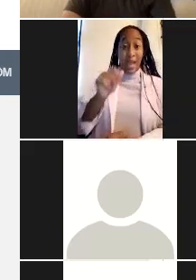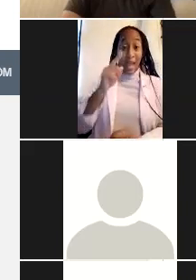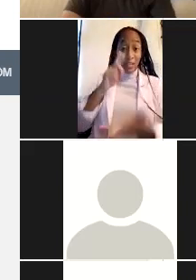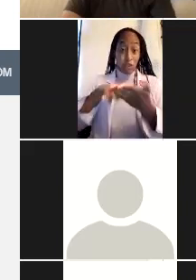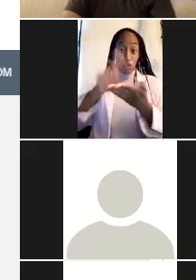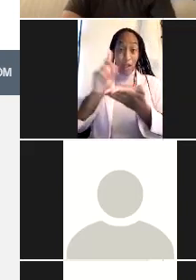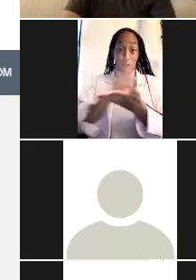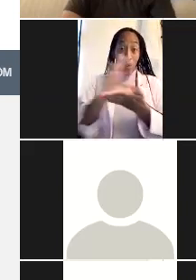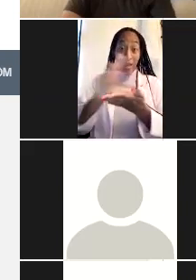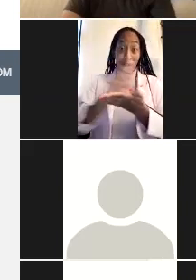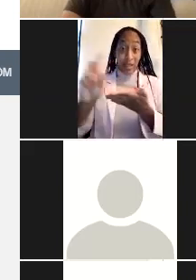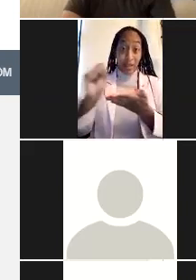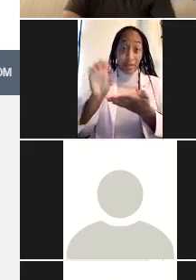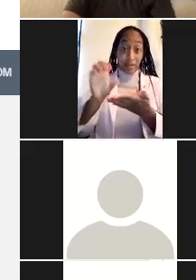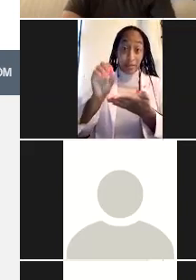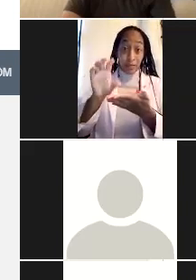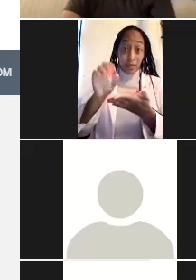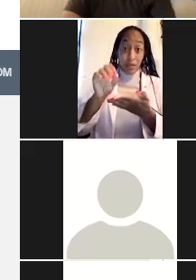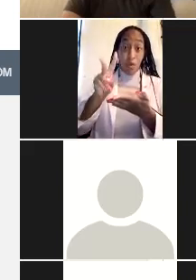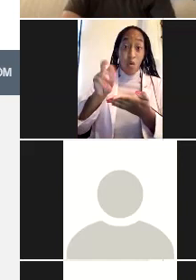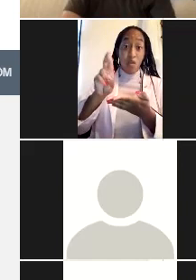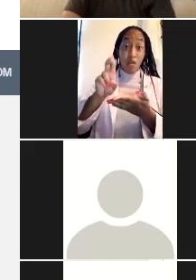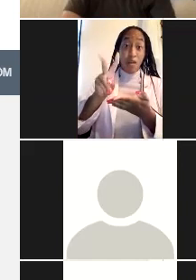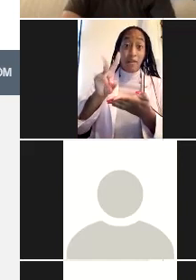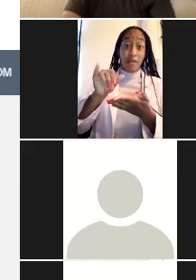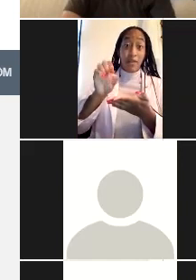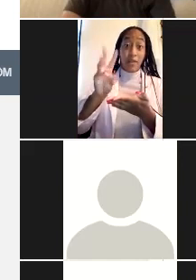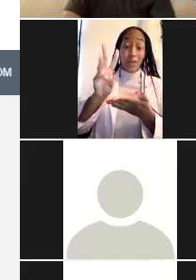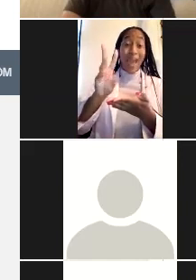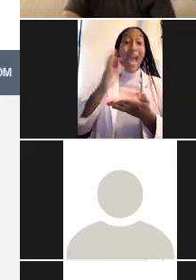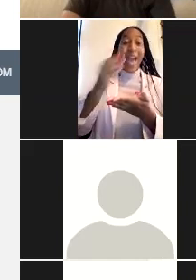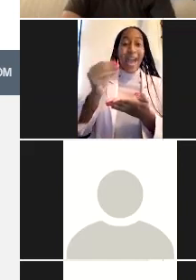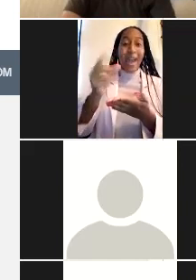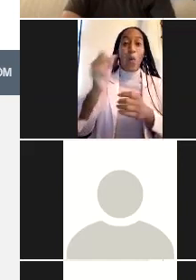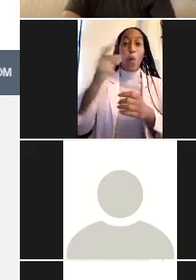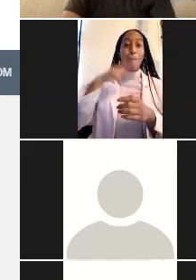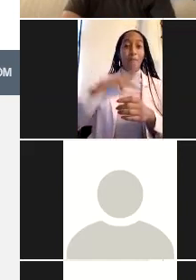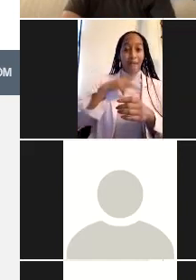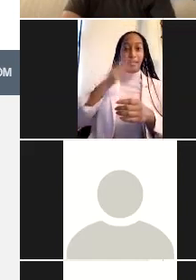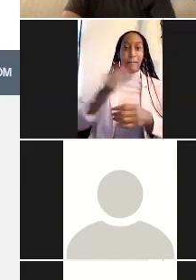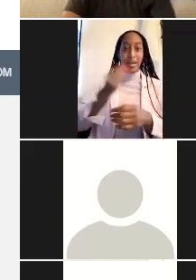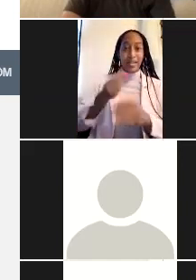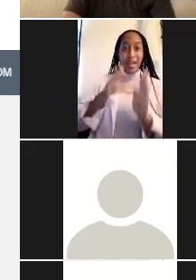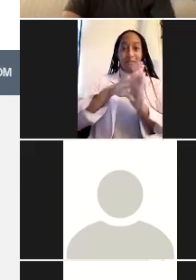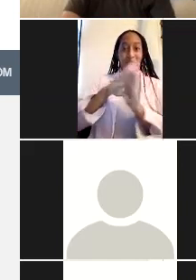from Monday regarding that. And if you have any questions, don't hesitate to reach out to me, because I